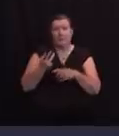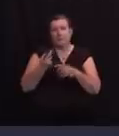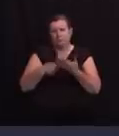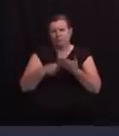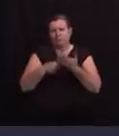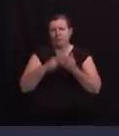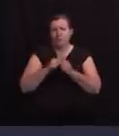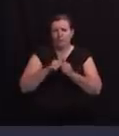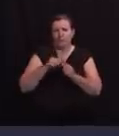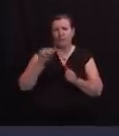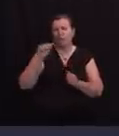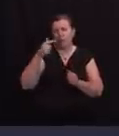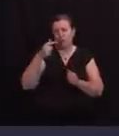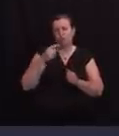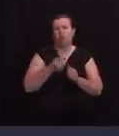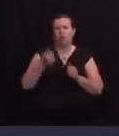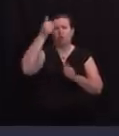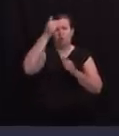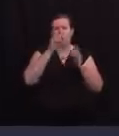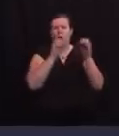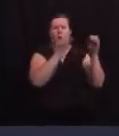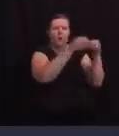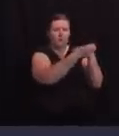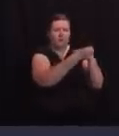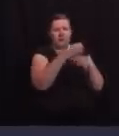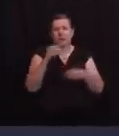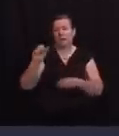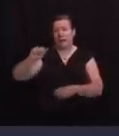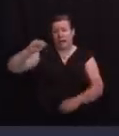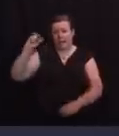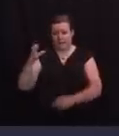City, on how we can perhaps retool